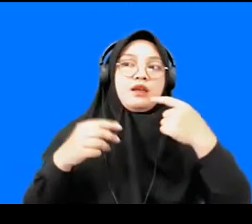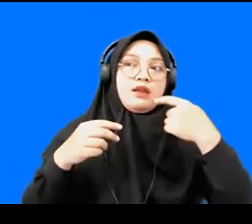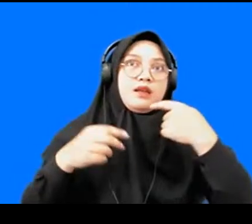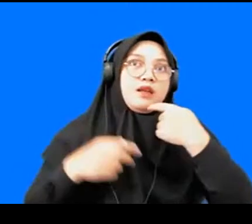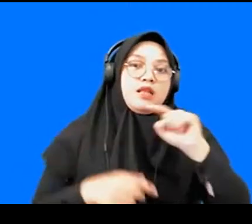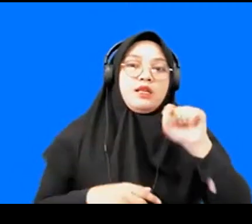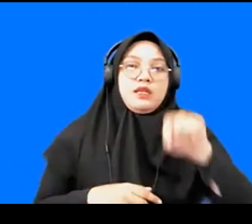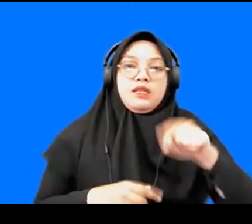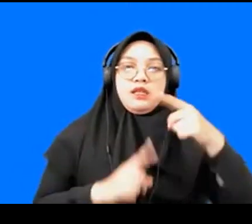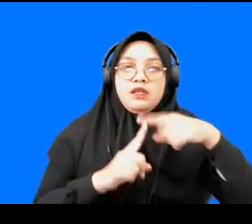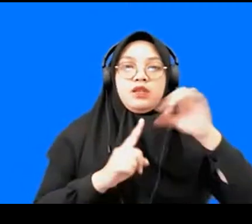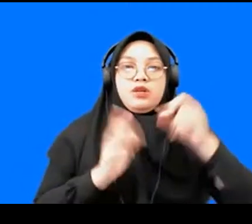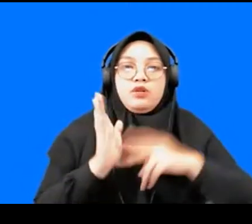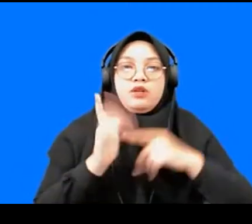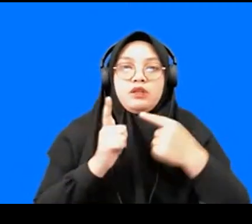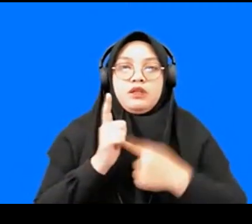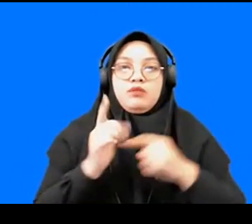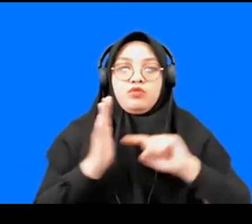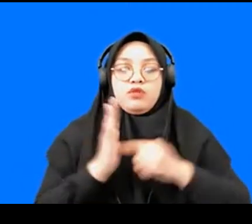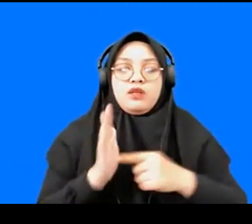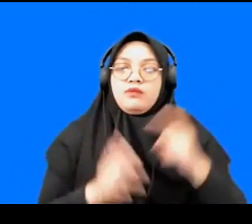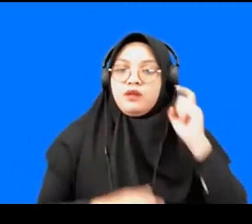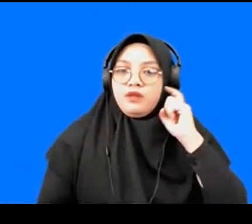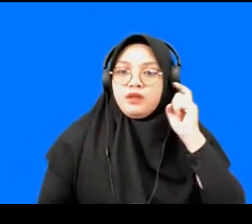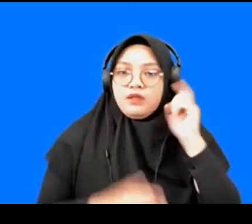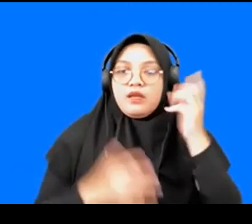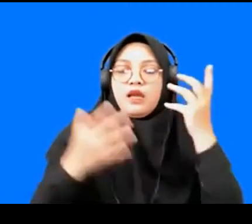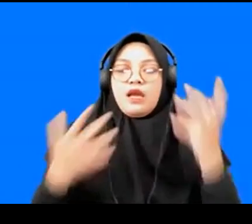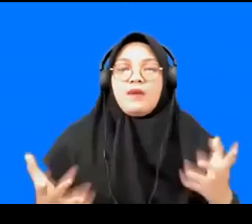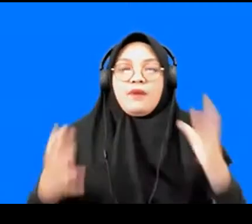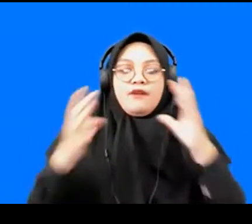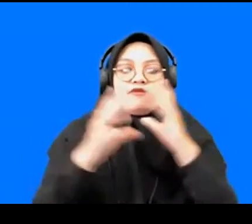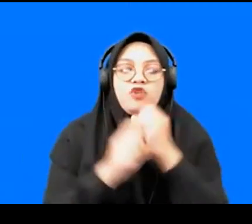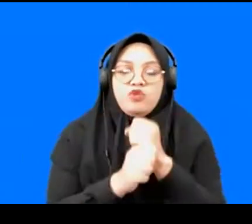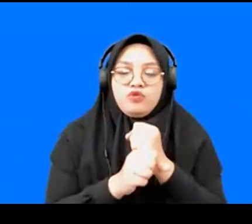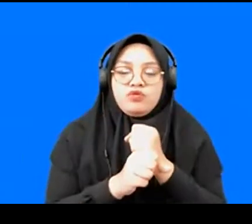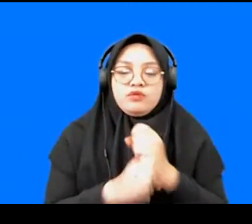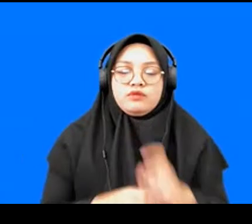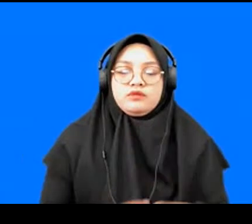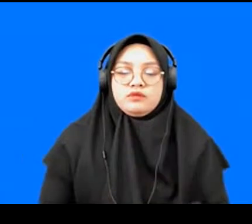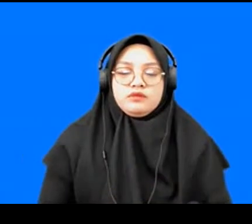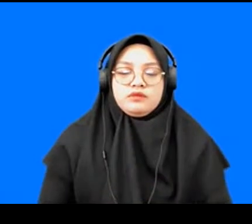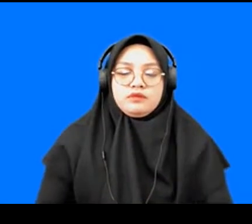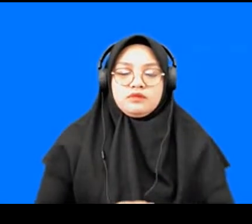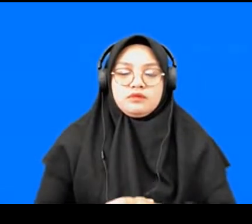the focus be on other form of taxation rather than the end result of